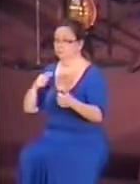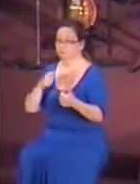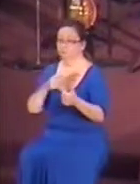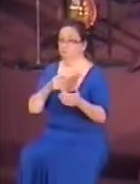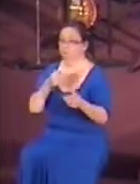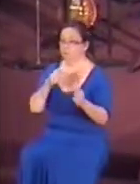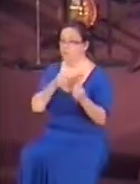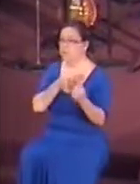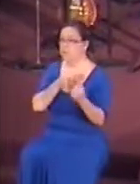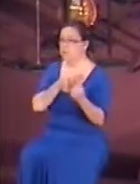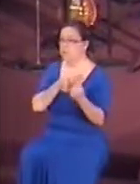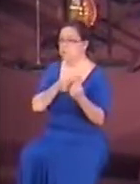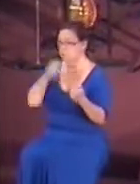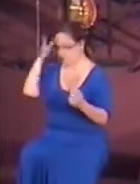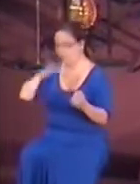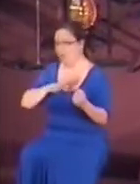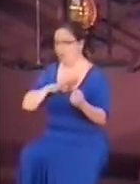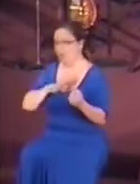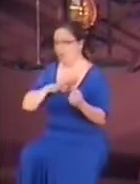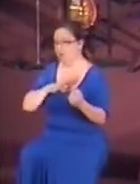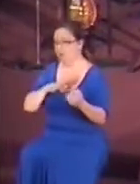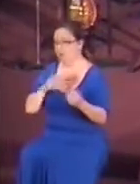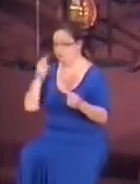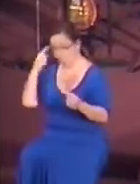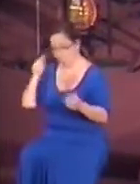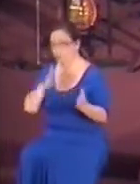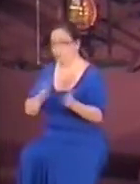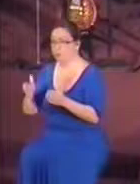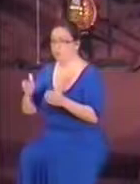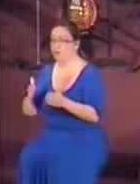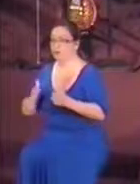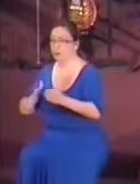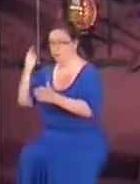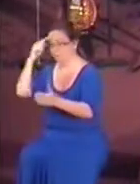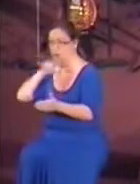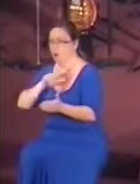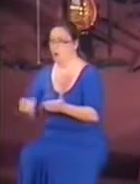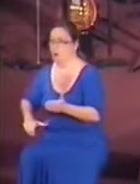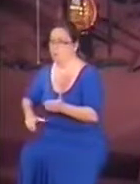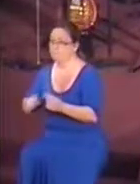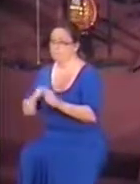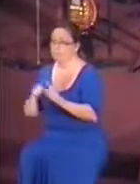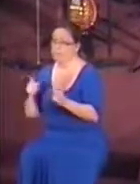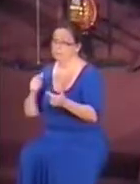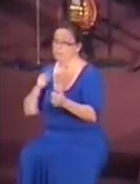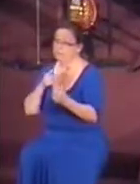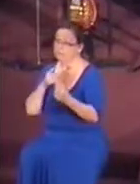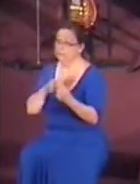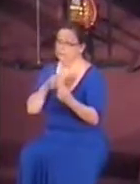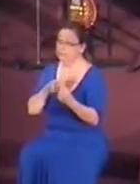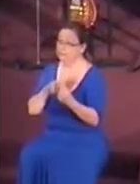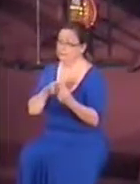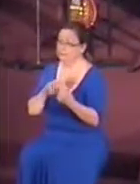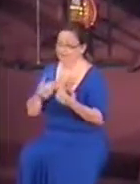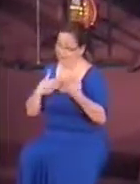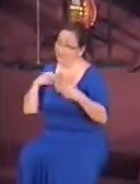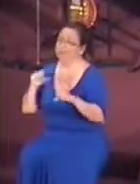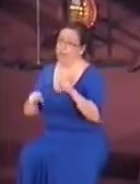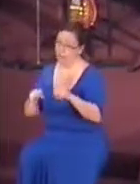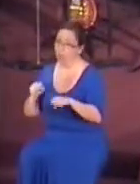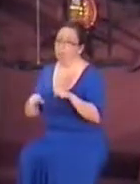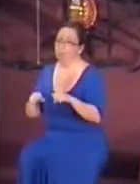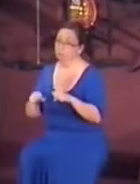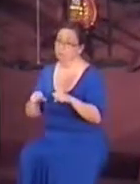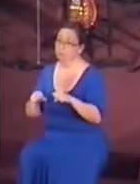about John. John was a man who was to prepare the way for the Lord. But John eventually had doubts.